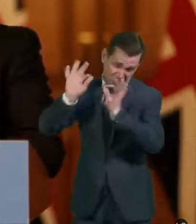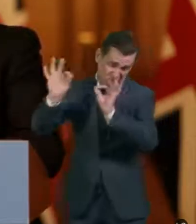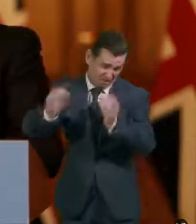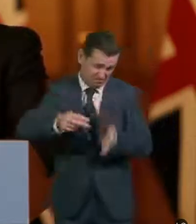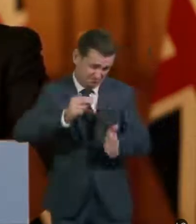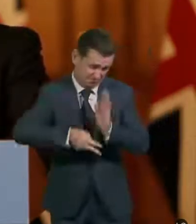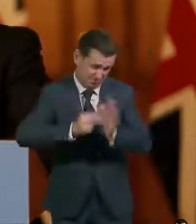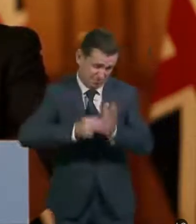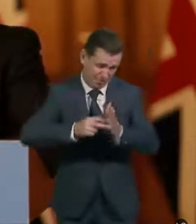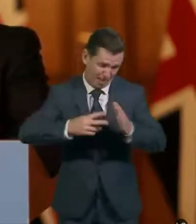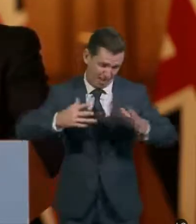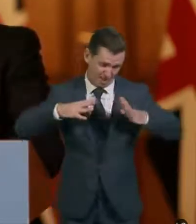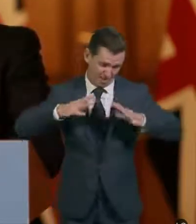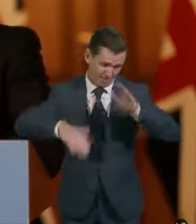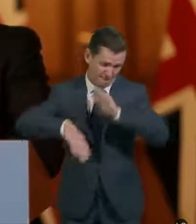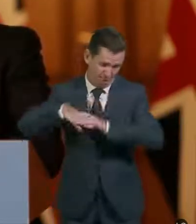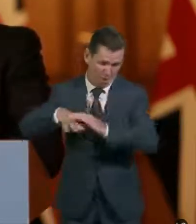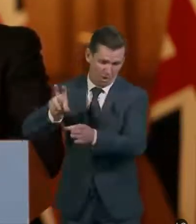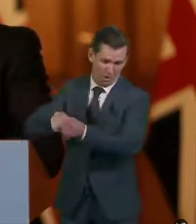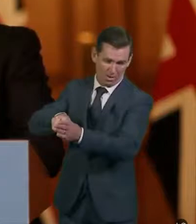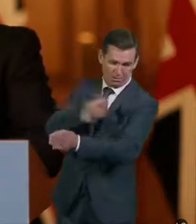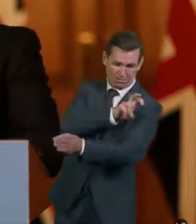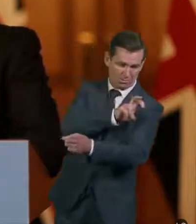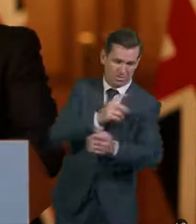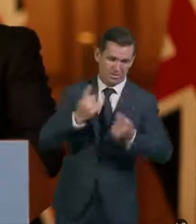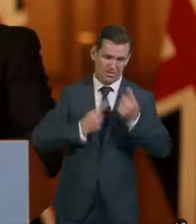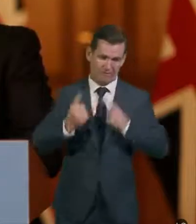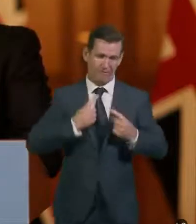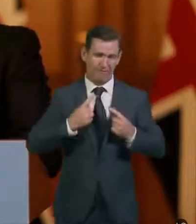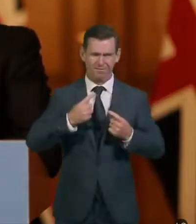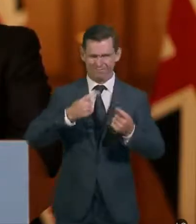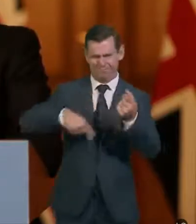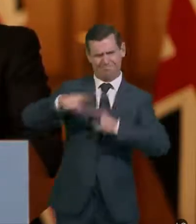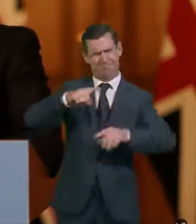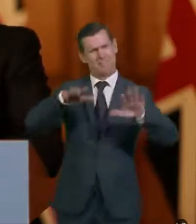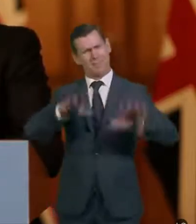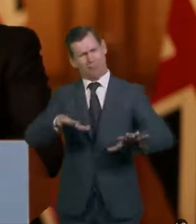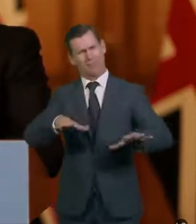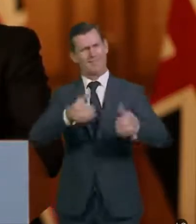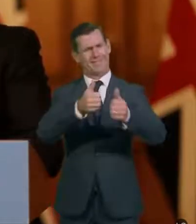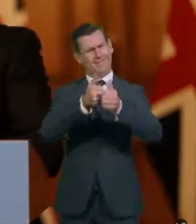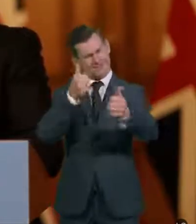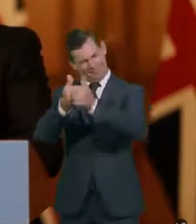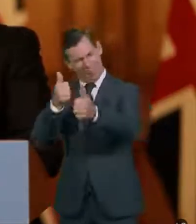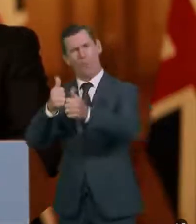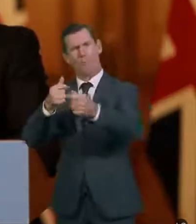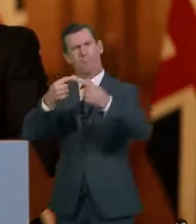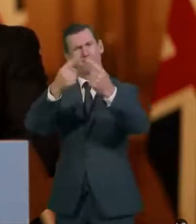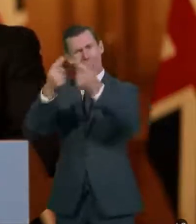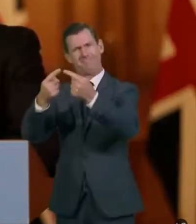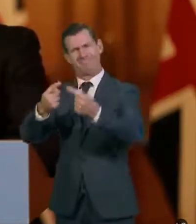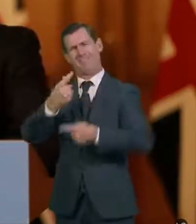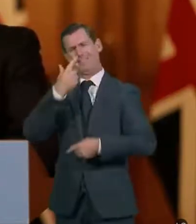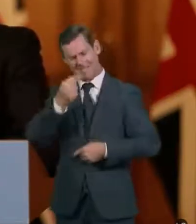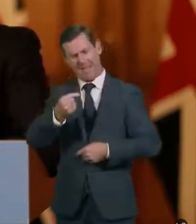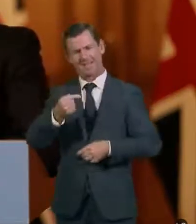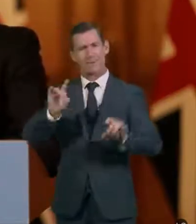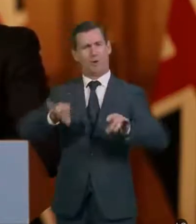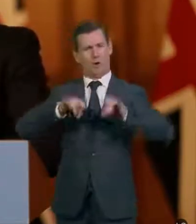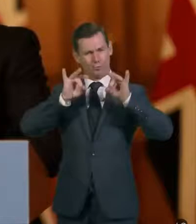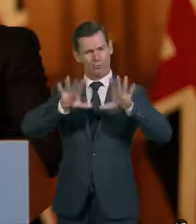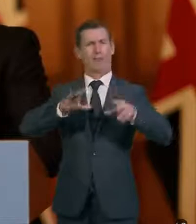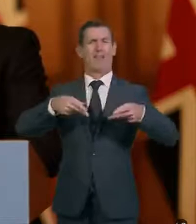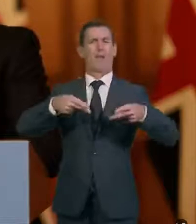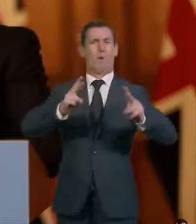you've mentioned, this whole country can get ready for an Australian exit. And as I say, I'm absolutely certain that we can do